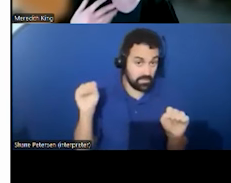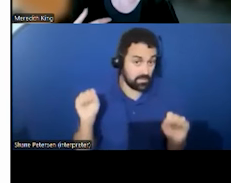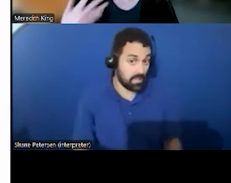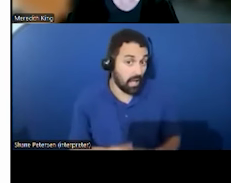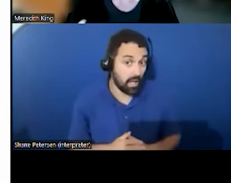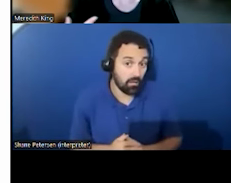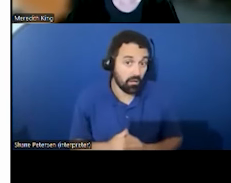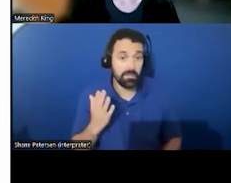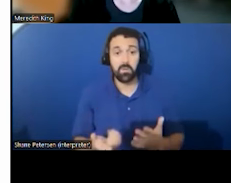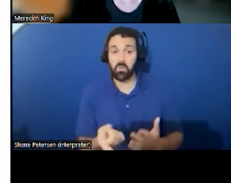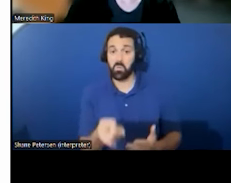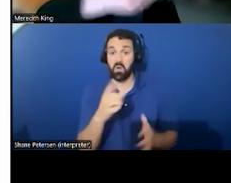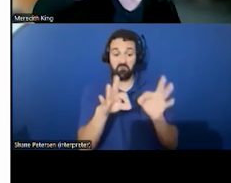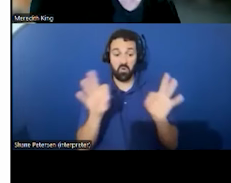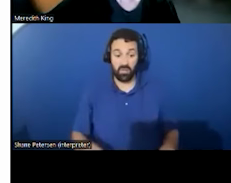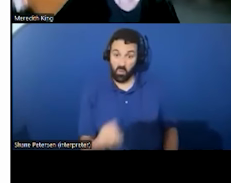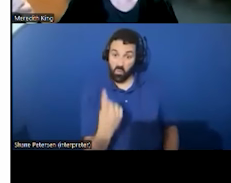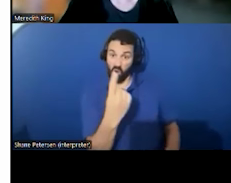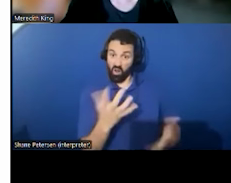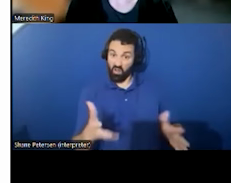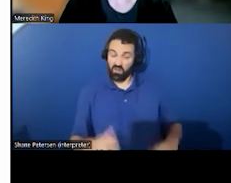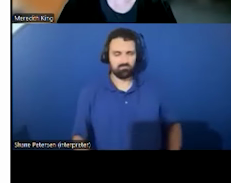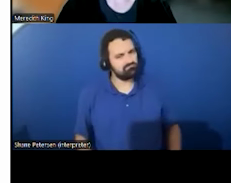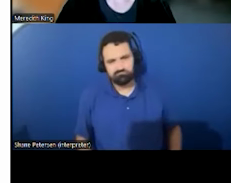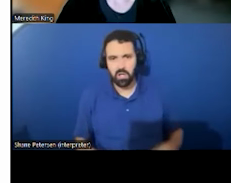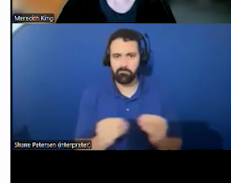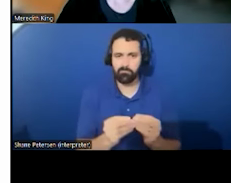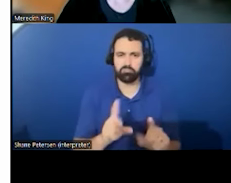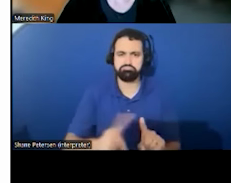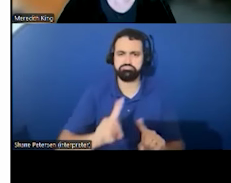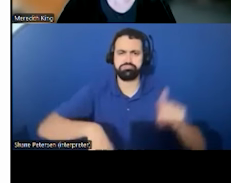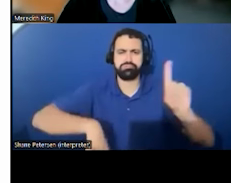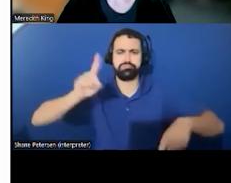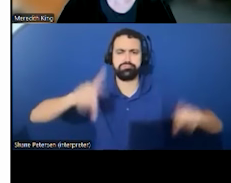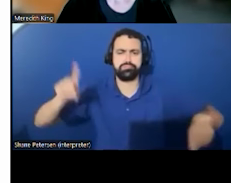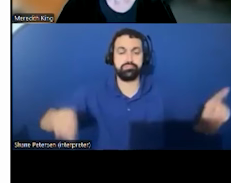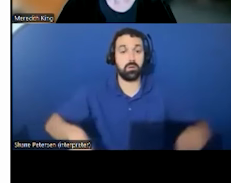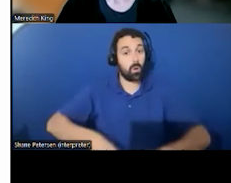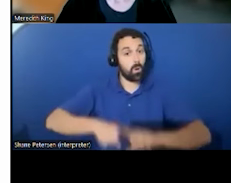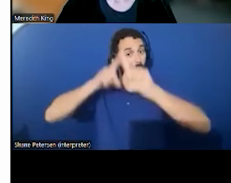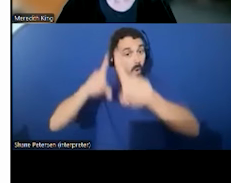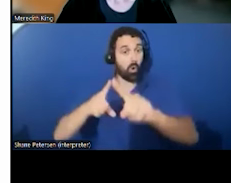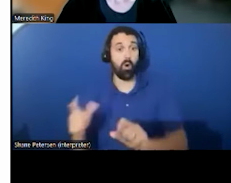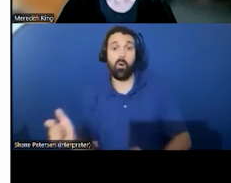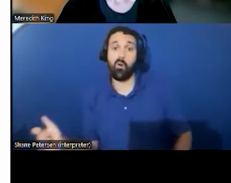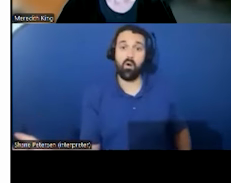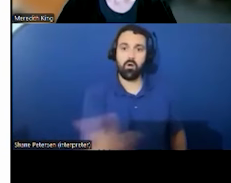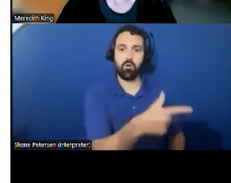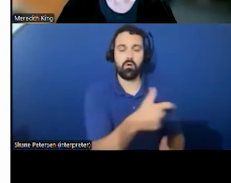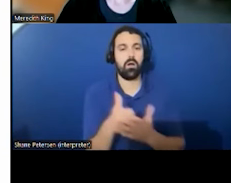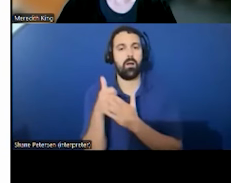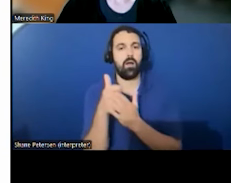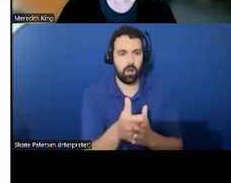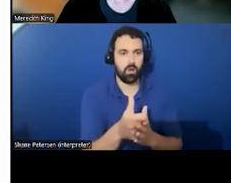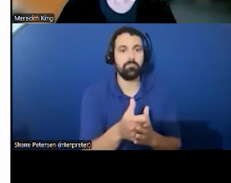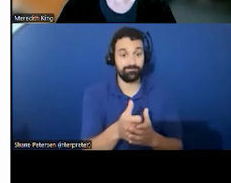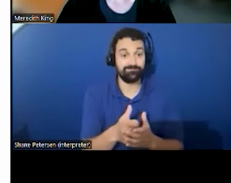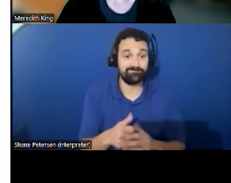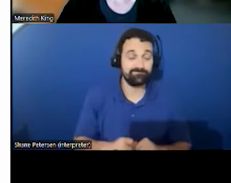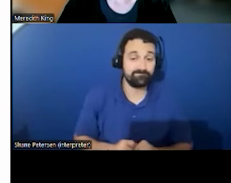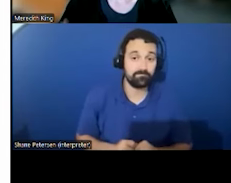than one format, again, to design universally and help everyone. And a lot of these are those same